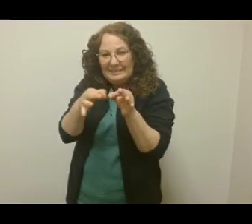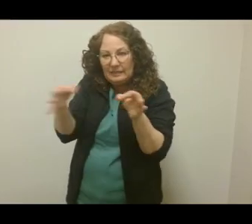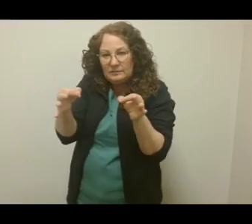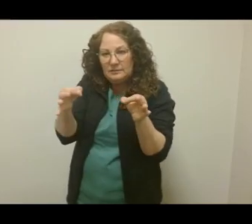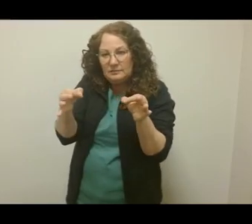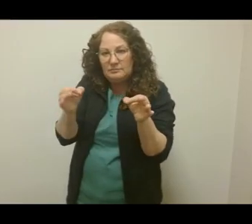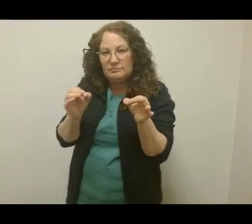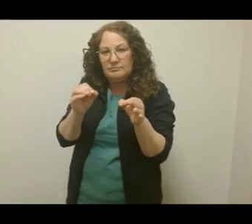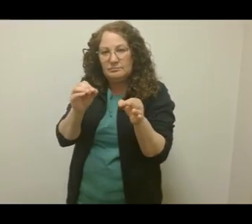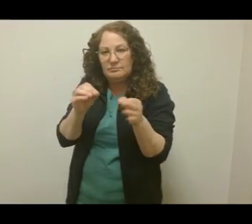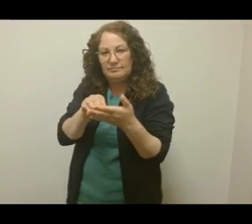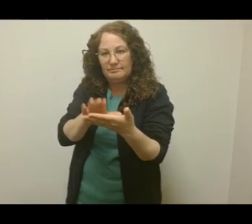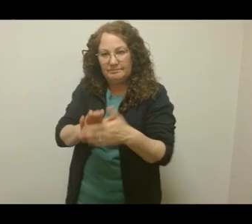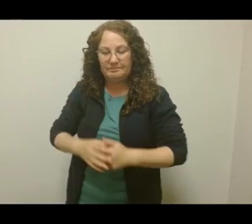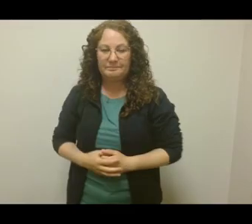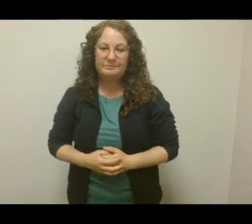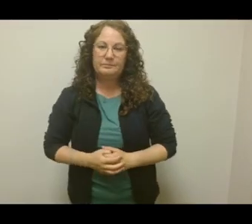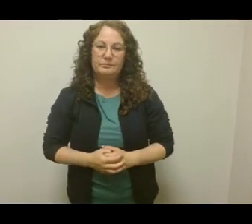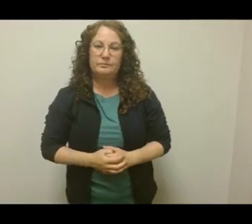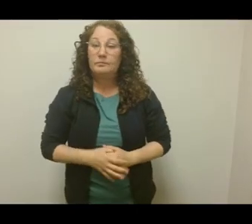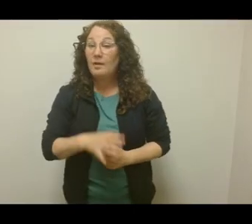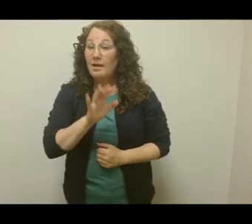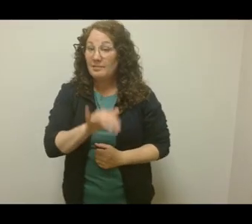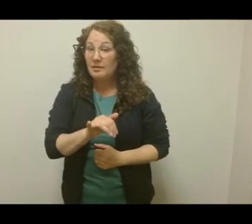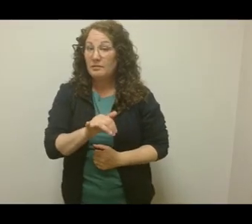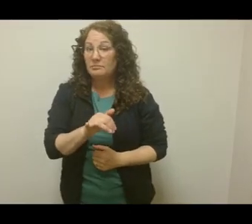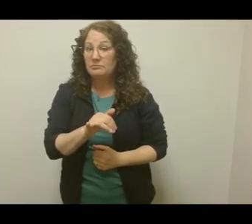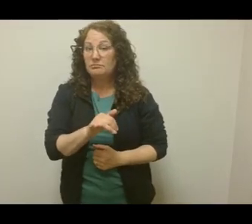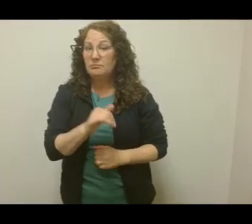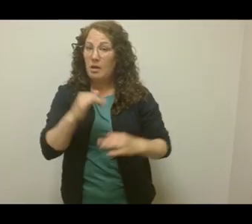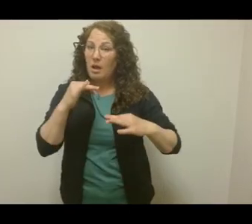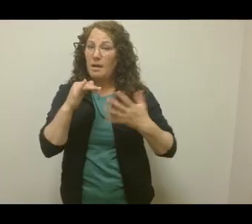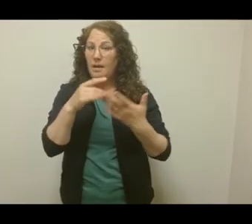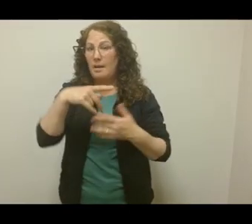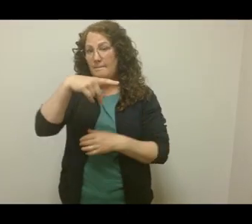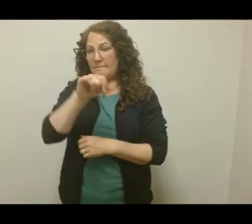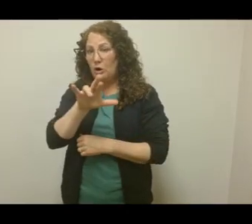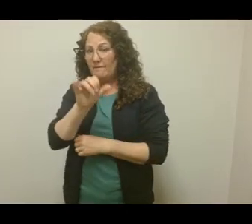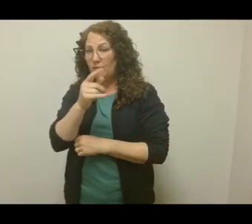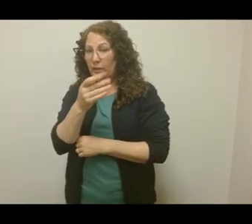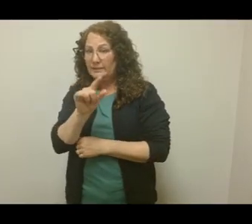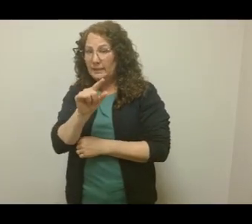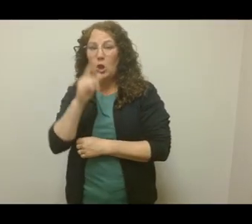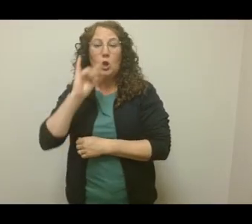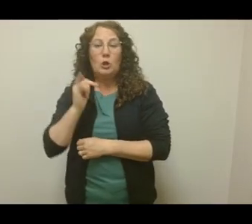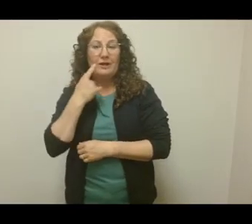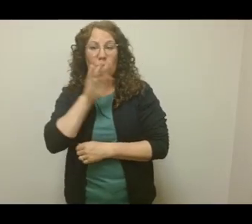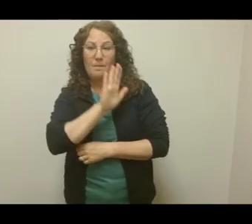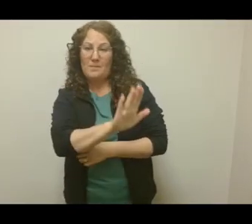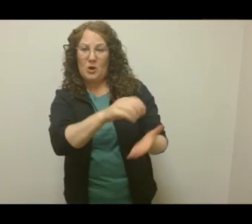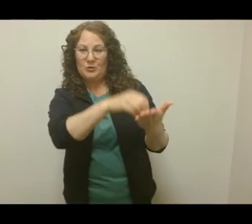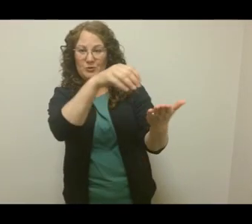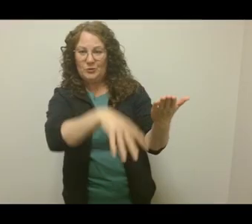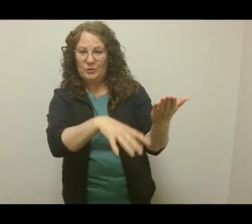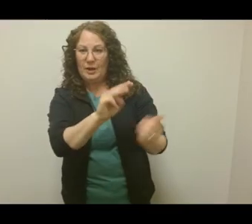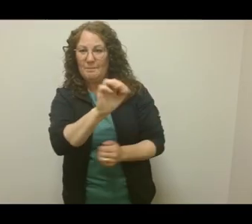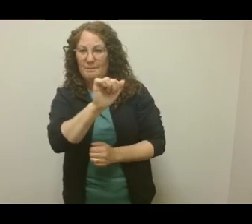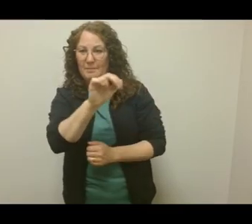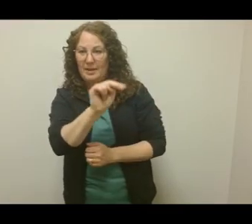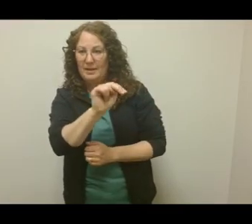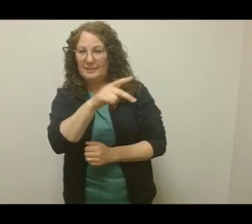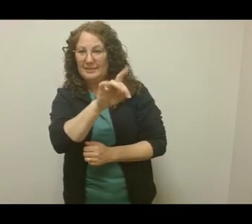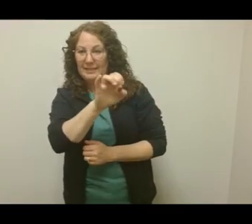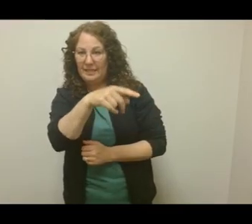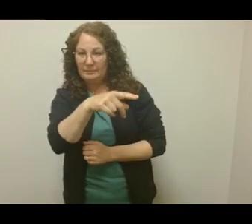process. So that's what this paraphrasing process looked like for Mandeep. They wrote a business report, so they